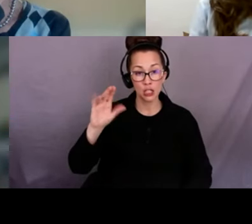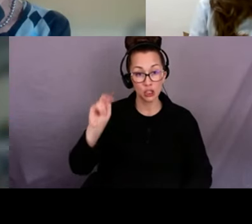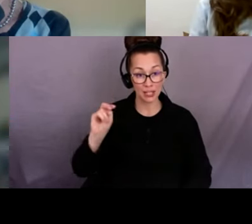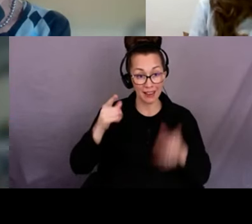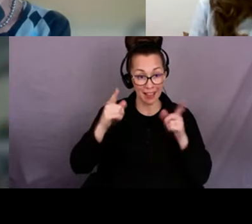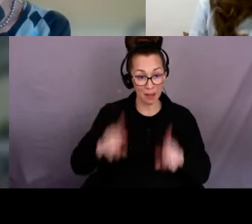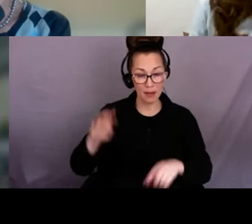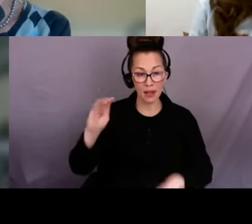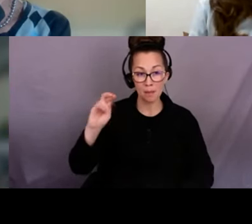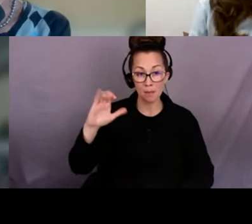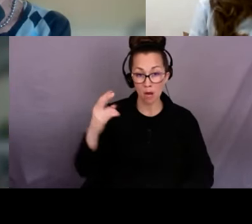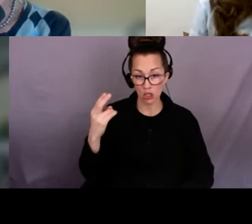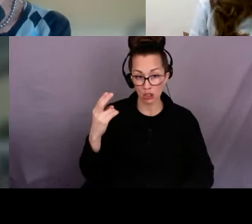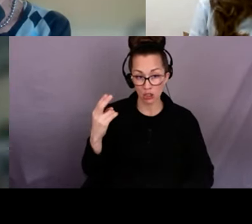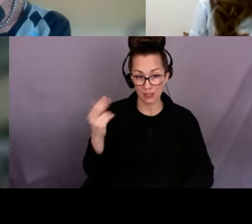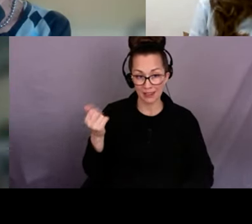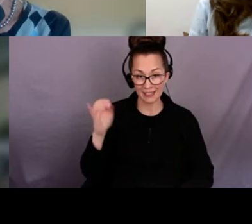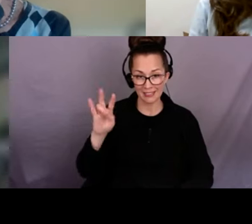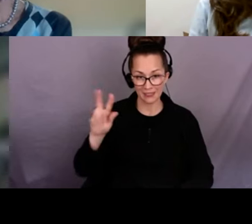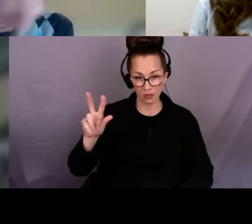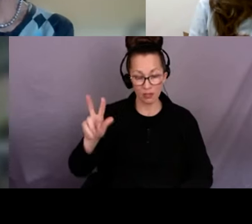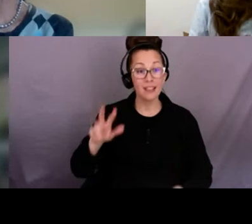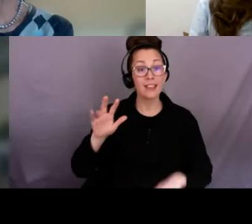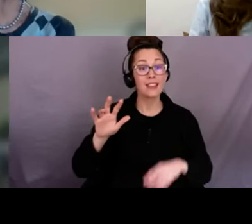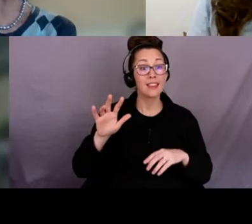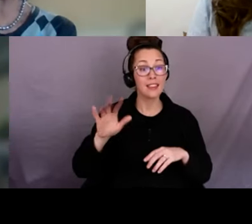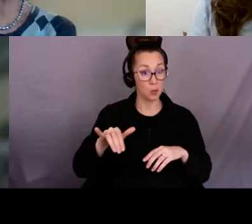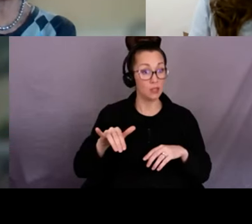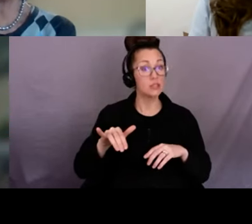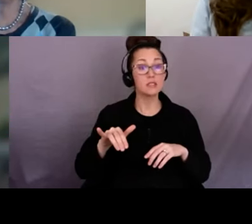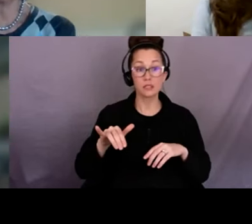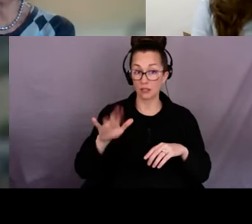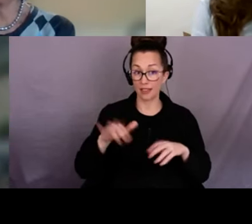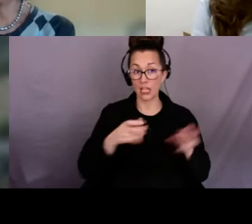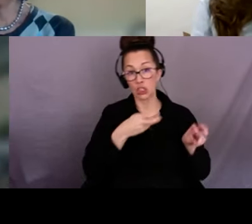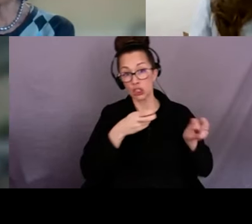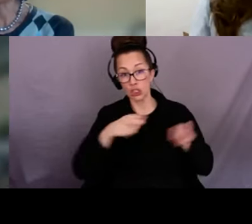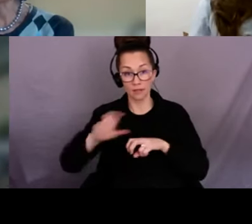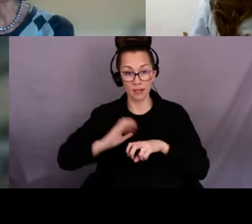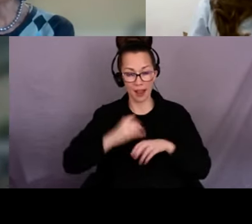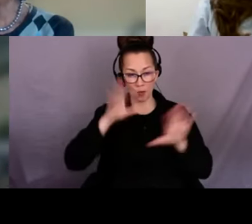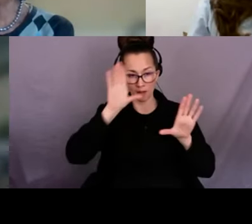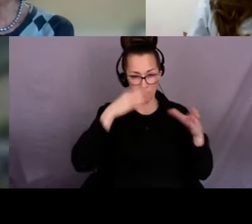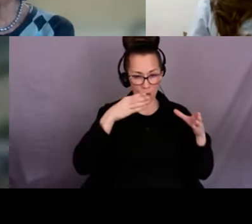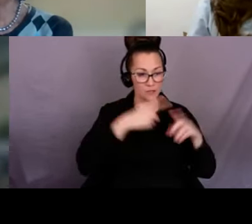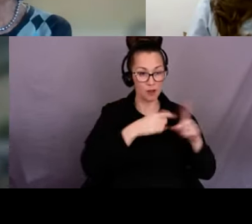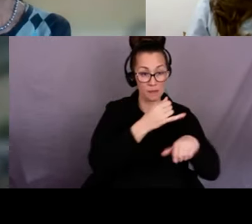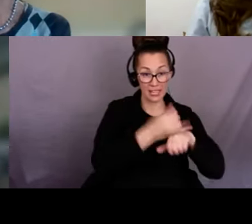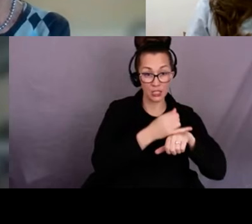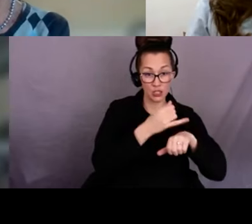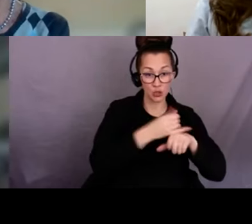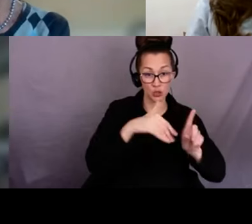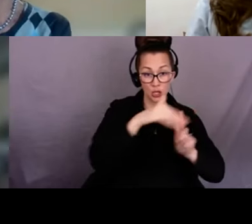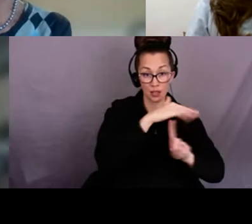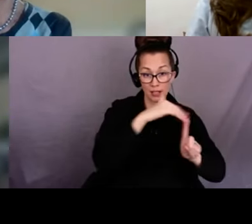1993. That injunction, also a consent judgment, shifted the focus away from the institutional conditions